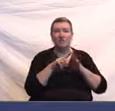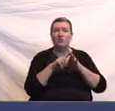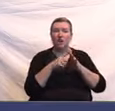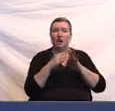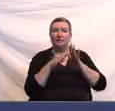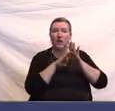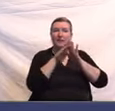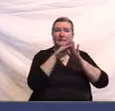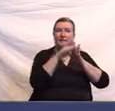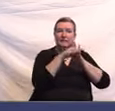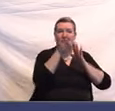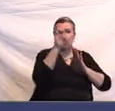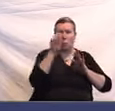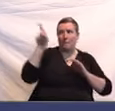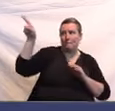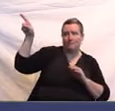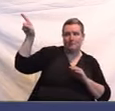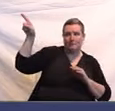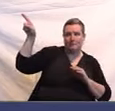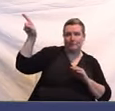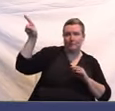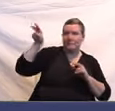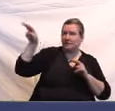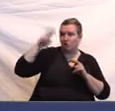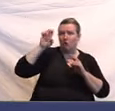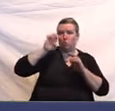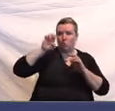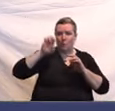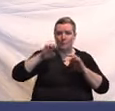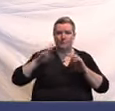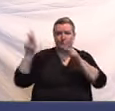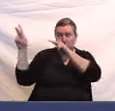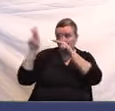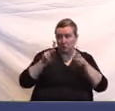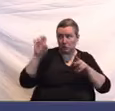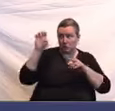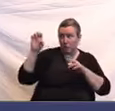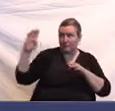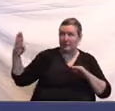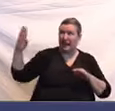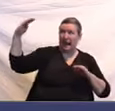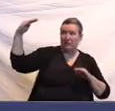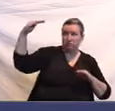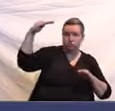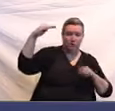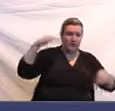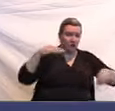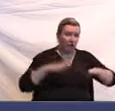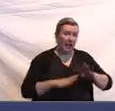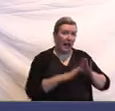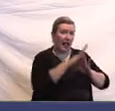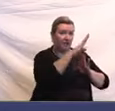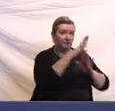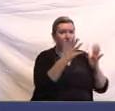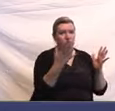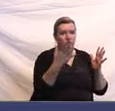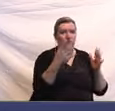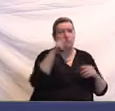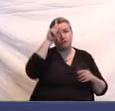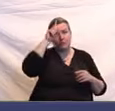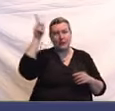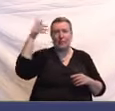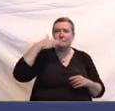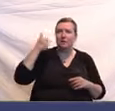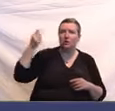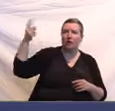Europe. So we've been following that very closely. The country I know the best is Germany, and they've now had about 12 or